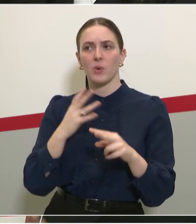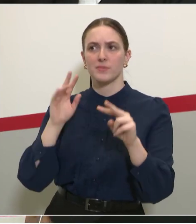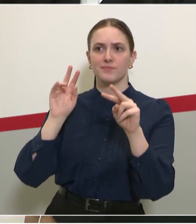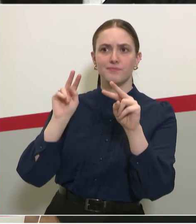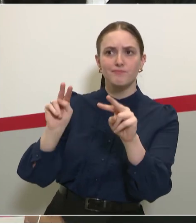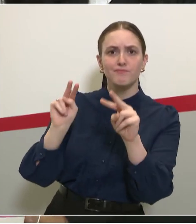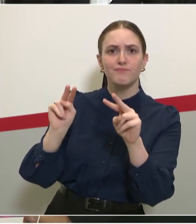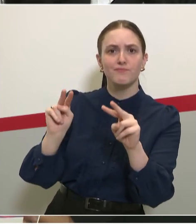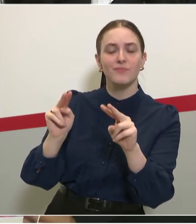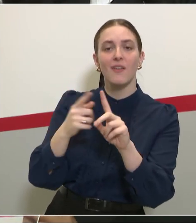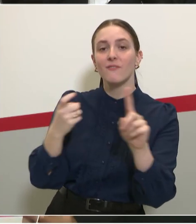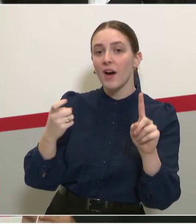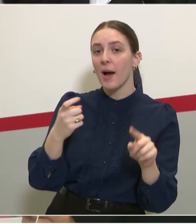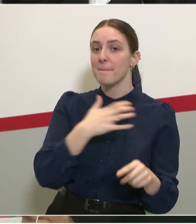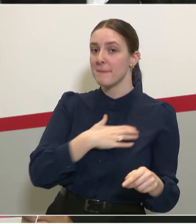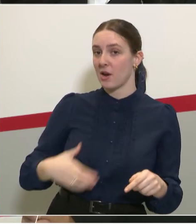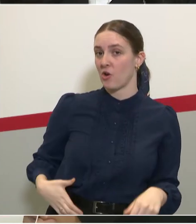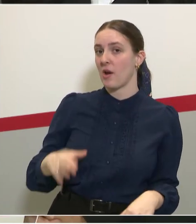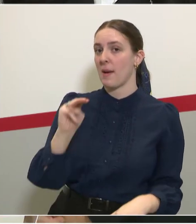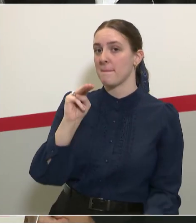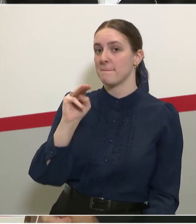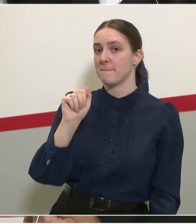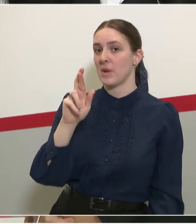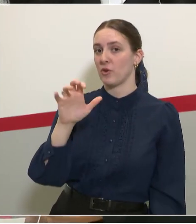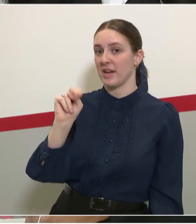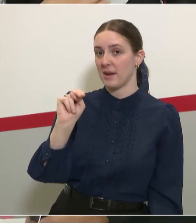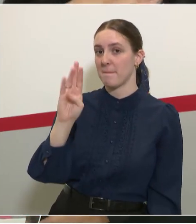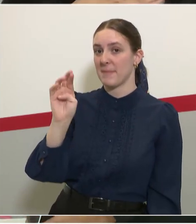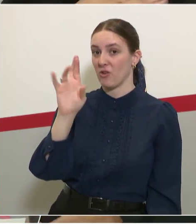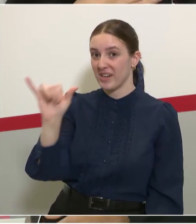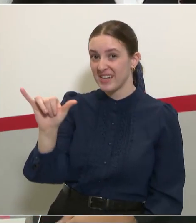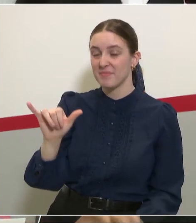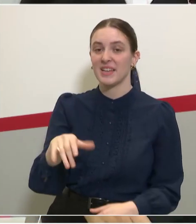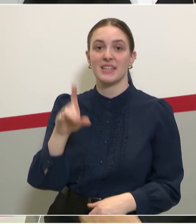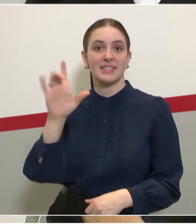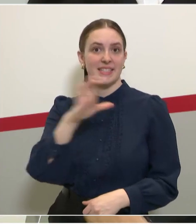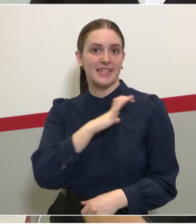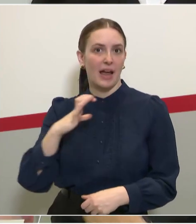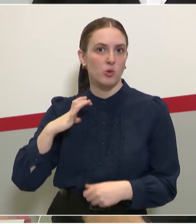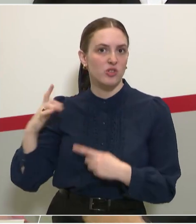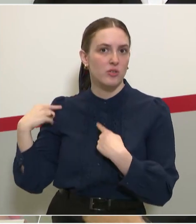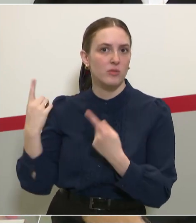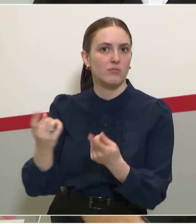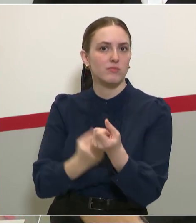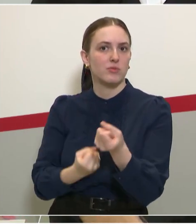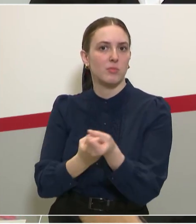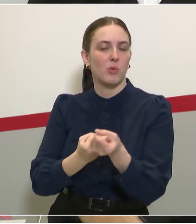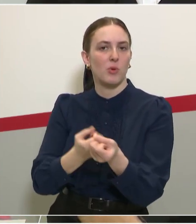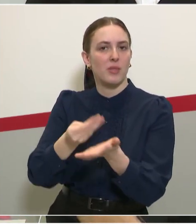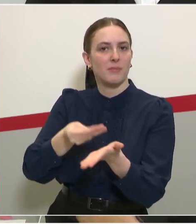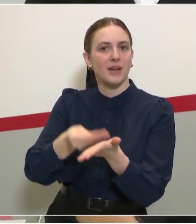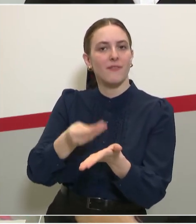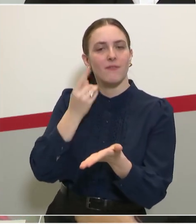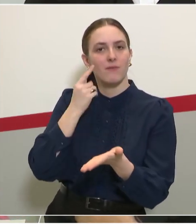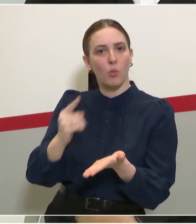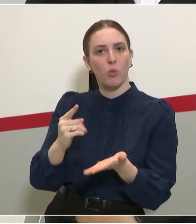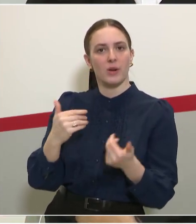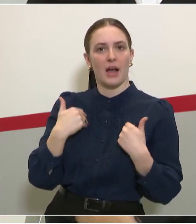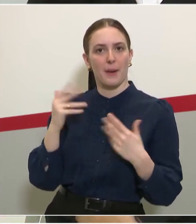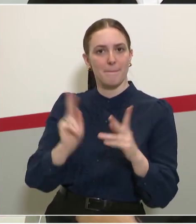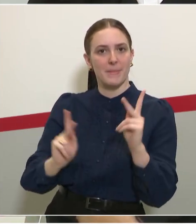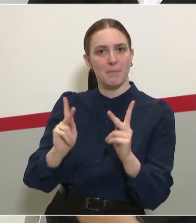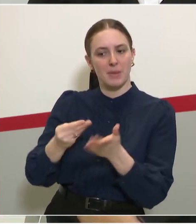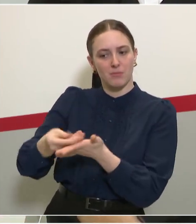of Marion Barry, all of the councils that supported the subsidized income for young people, and how